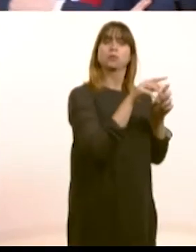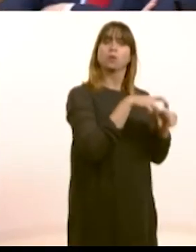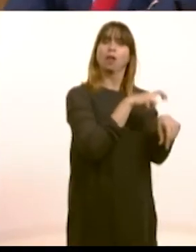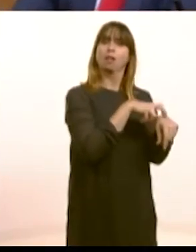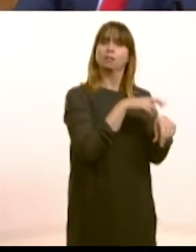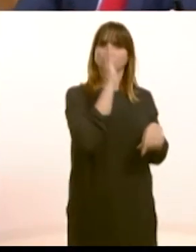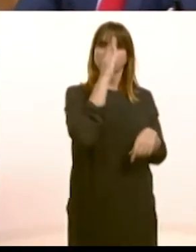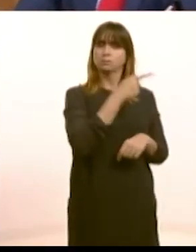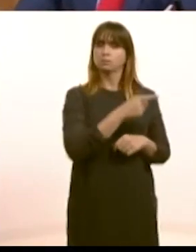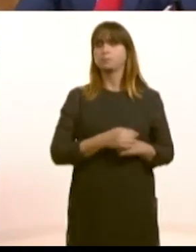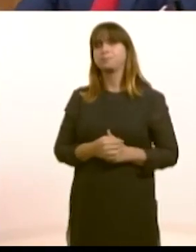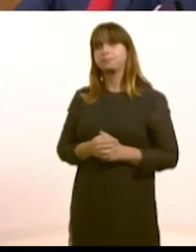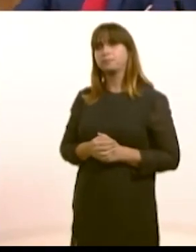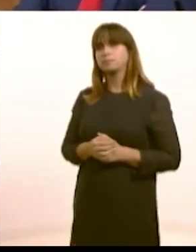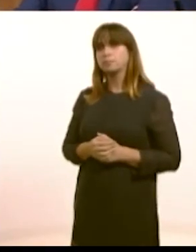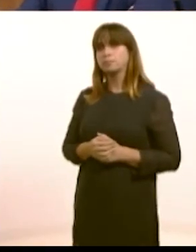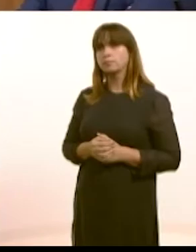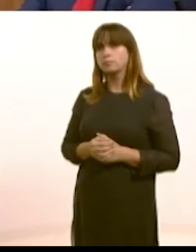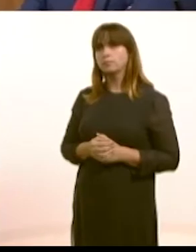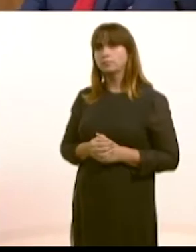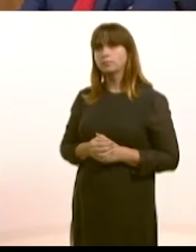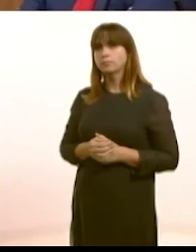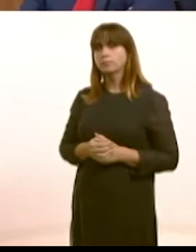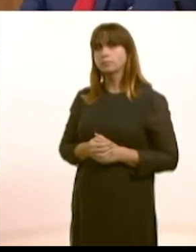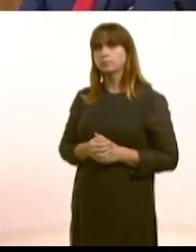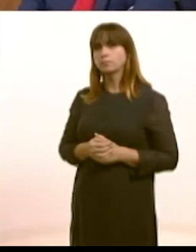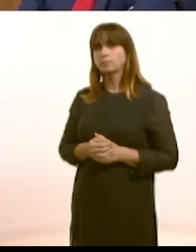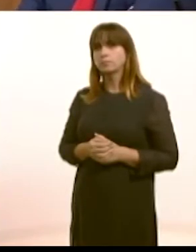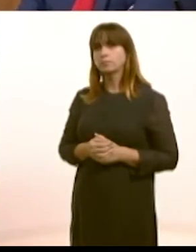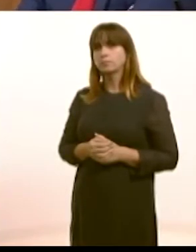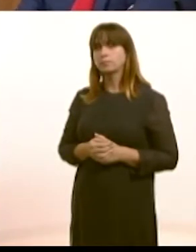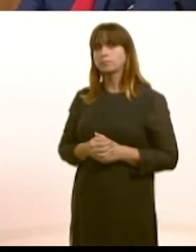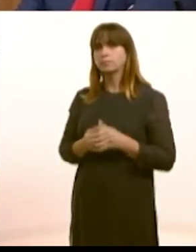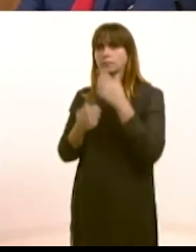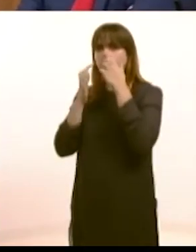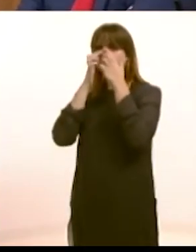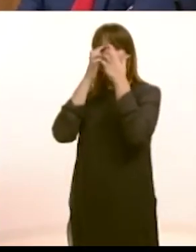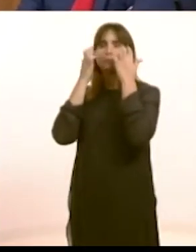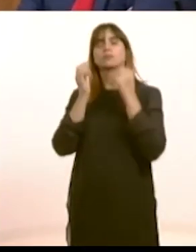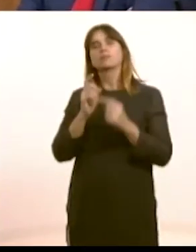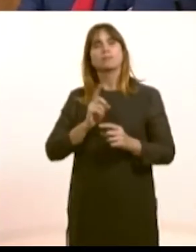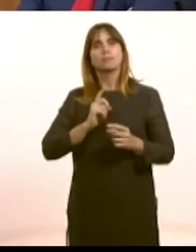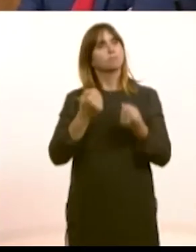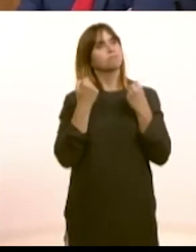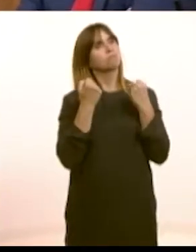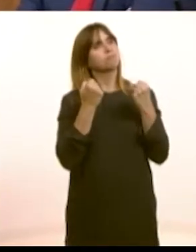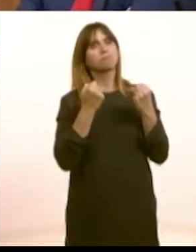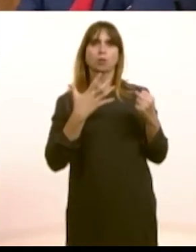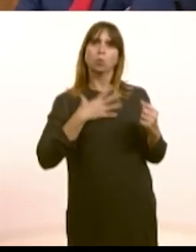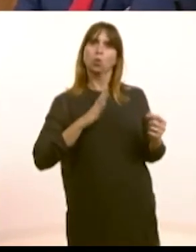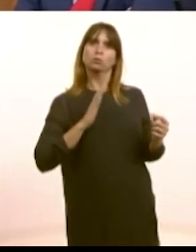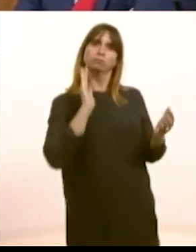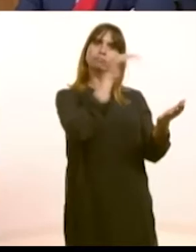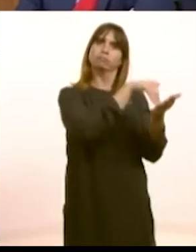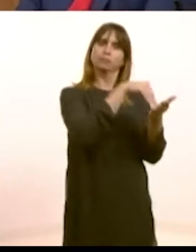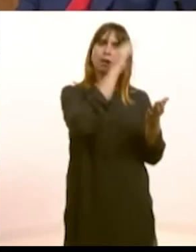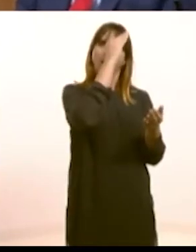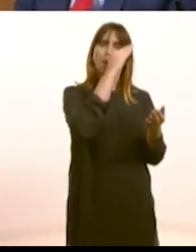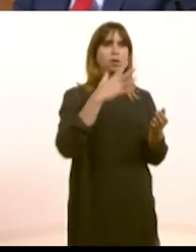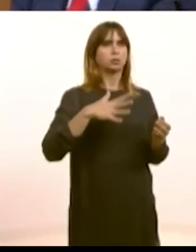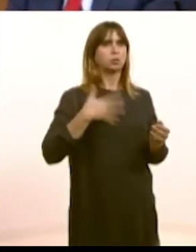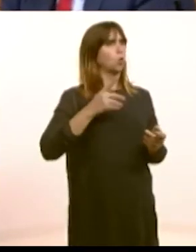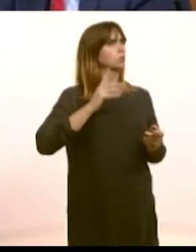continue to go up, and for them, of course, many of them will visit Ireland and travel through North Wales in order to get there. But